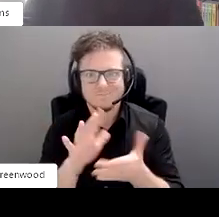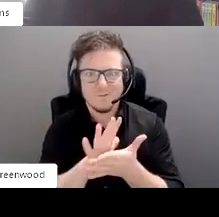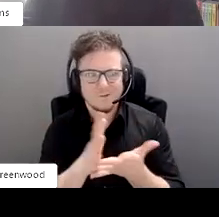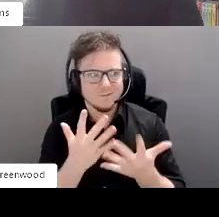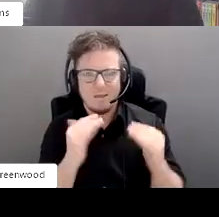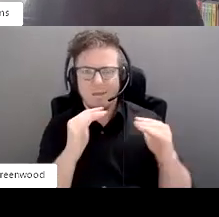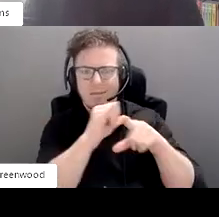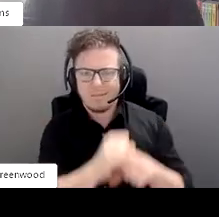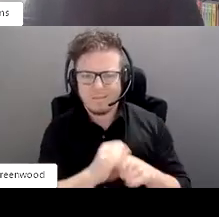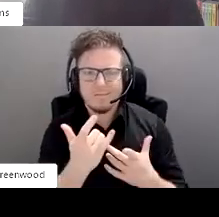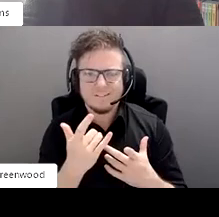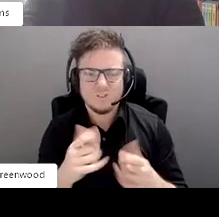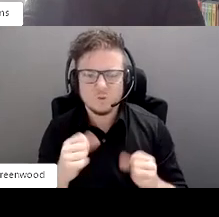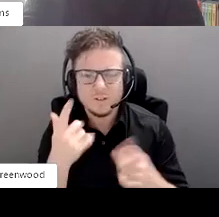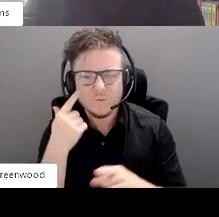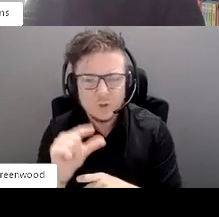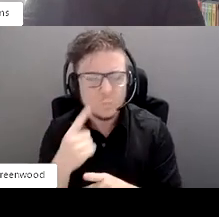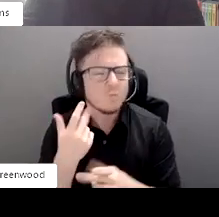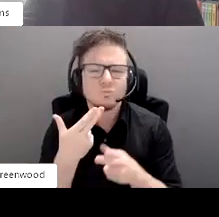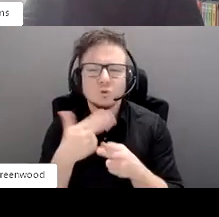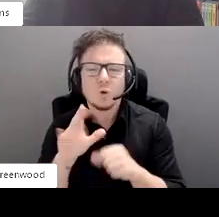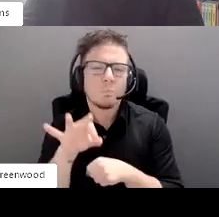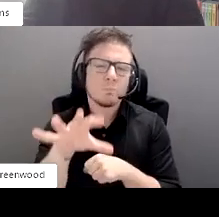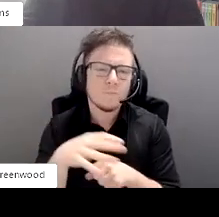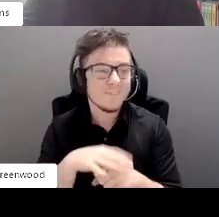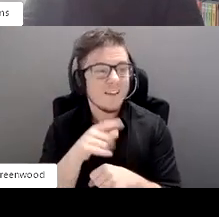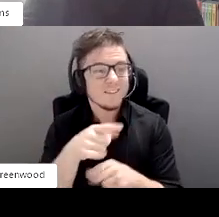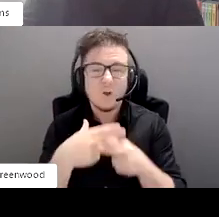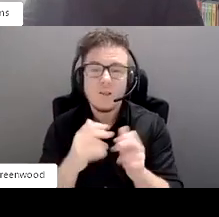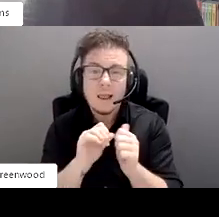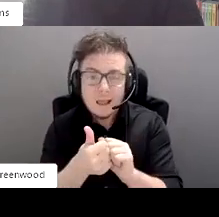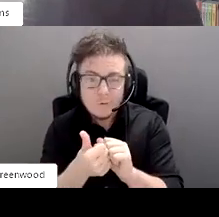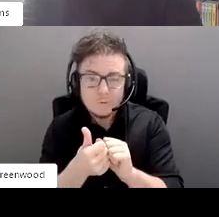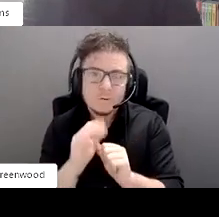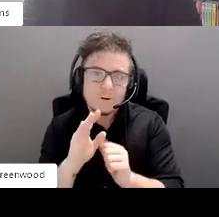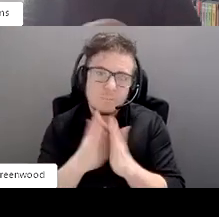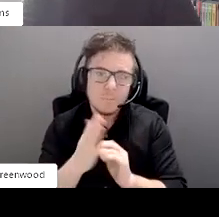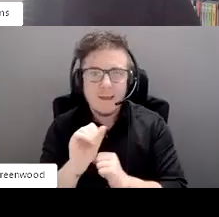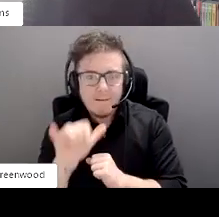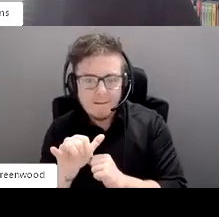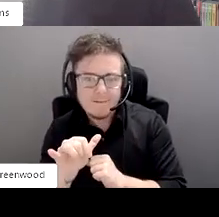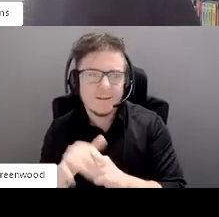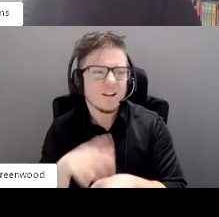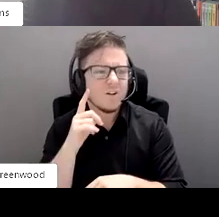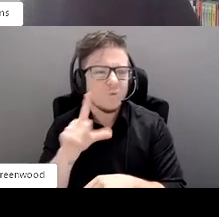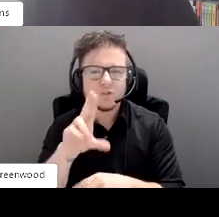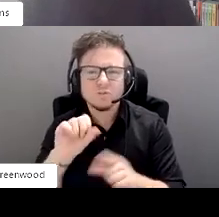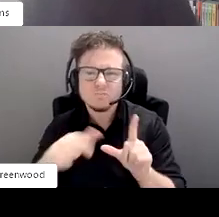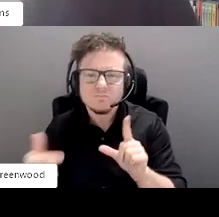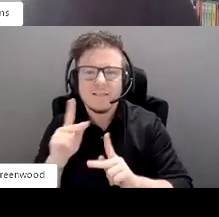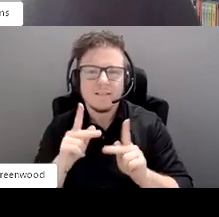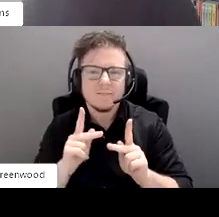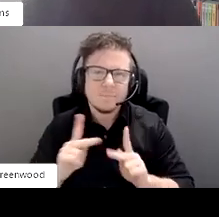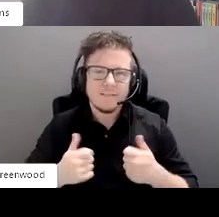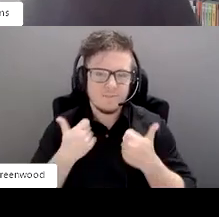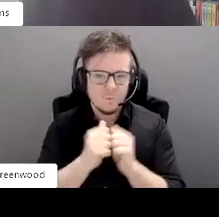for some quick tips, we have this document, which is how to be an ally to 2S LGBTI people living with dementia. So it's 10 quick little tips, such as